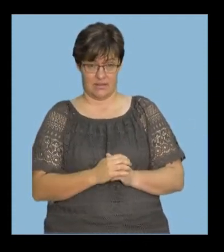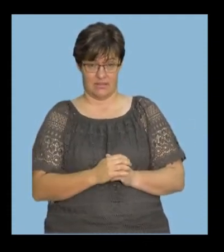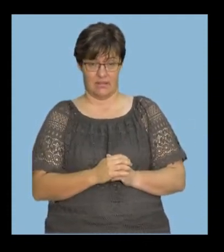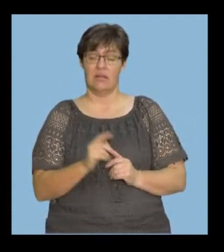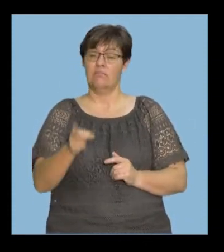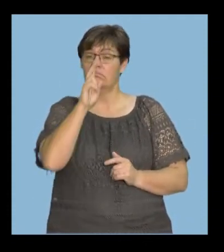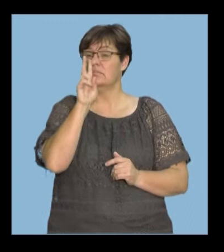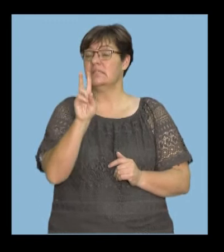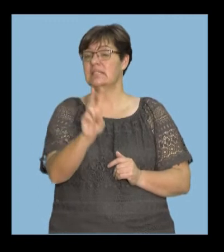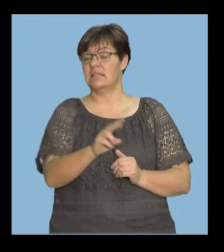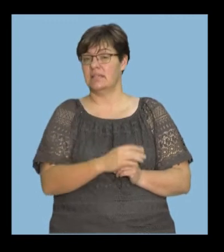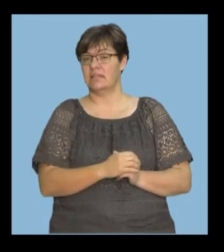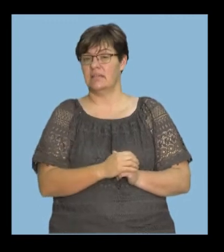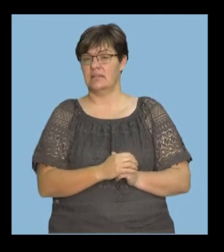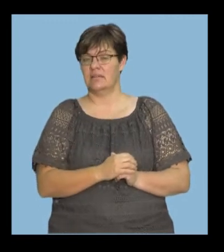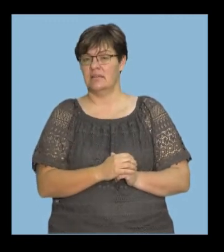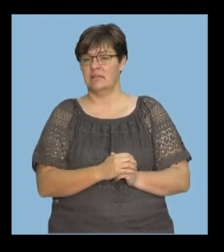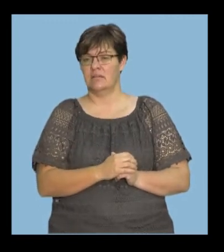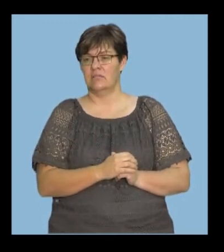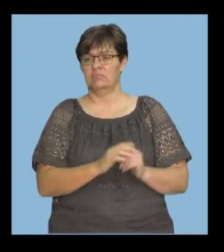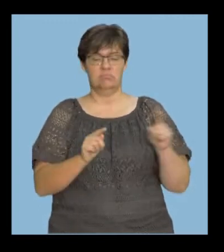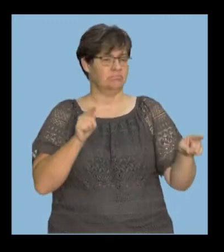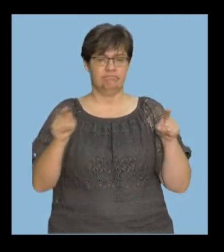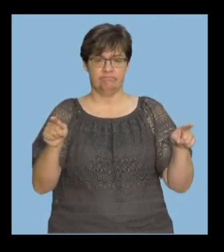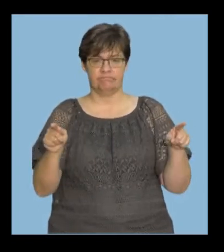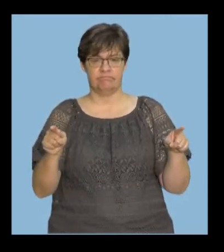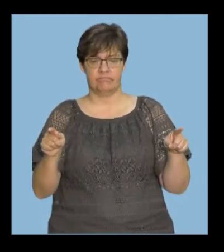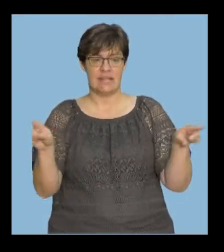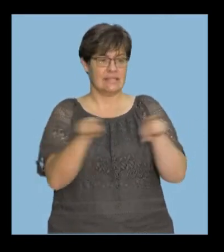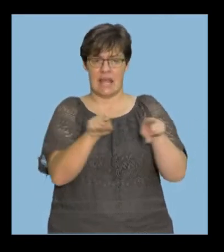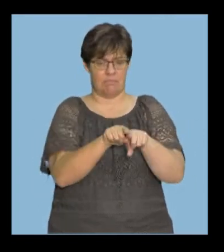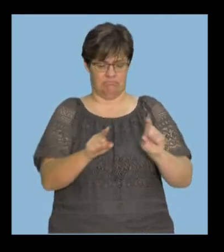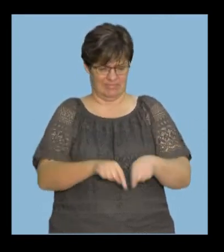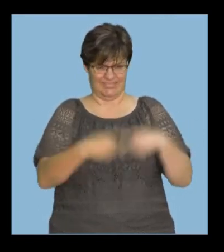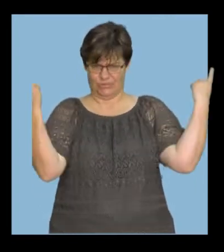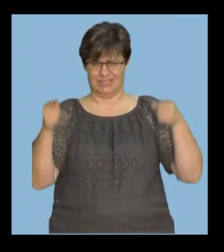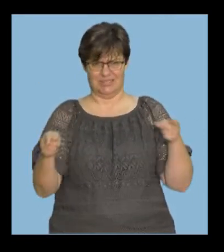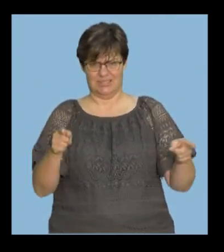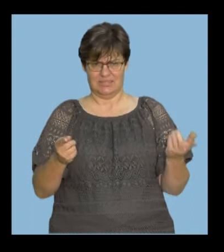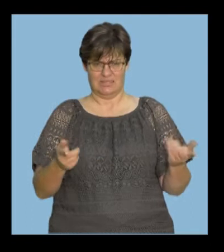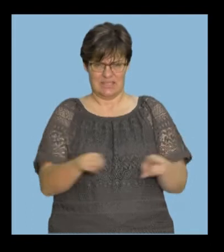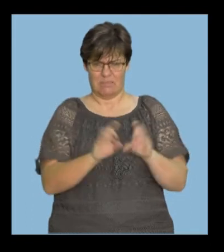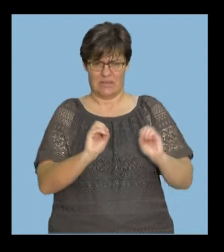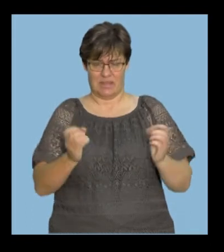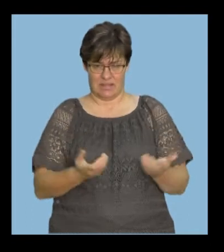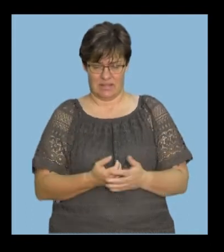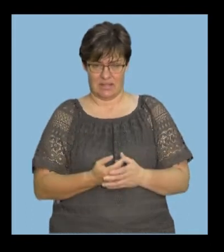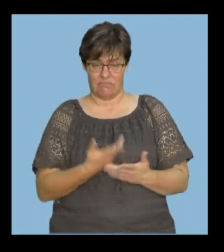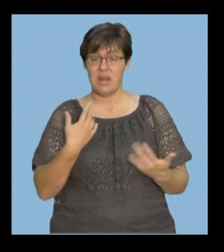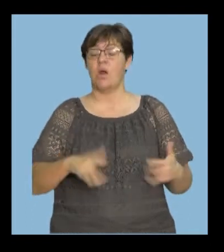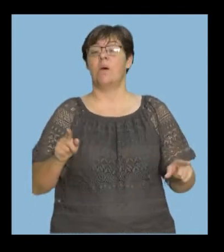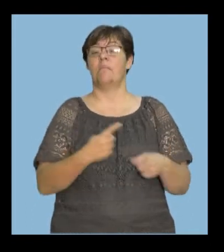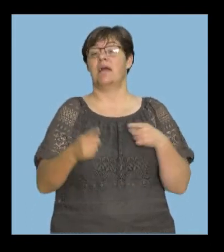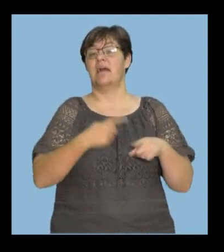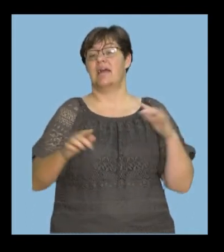Y. And you can see that there is nothing in common between these two. They're quite different. And if we were